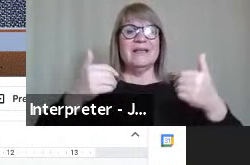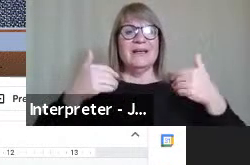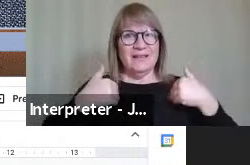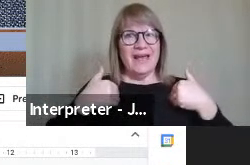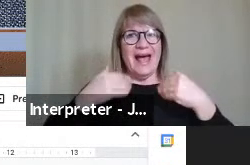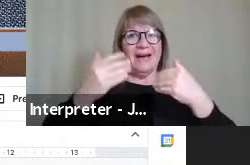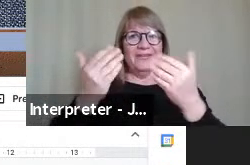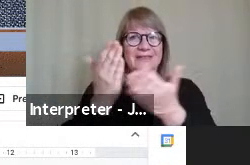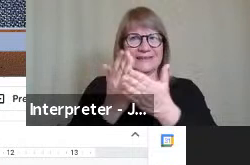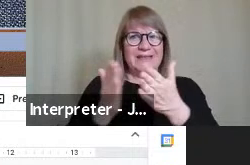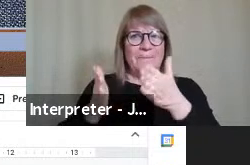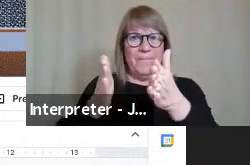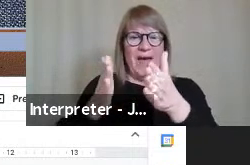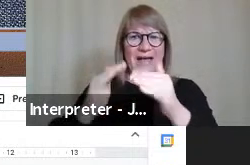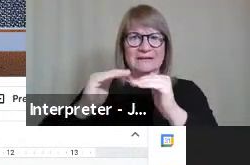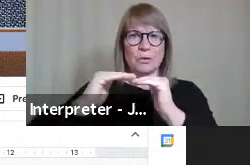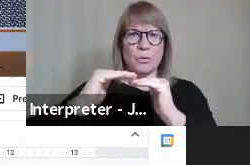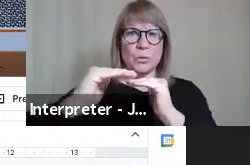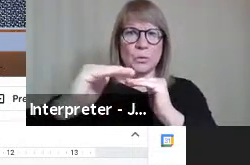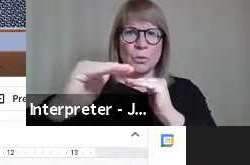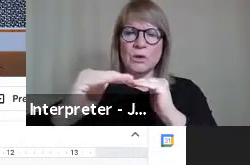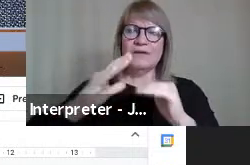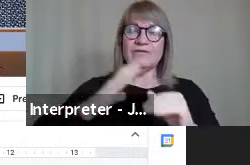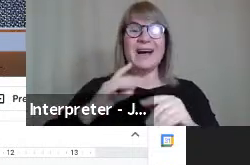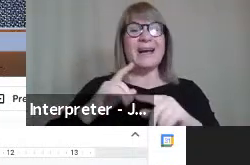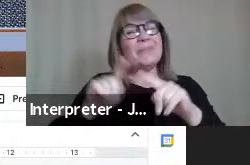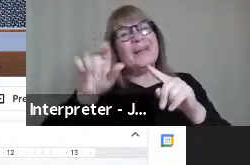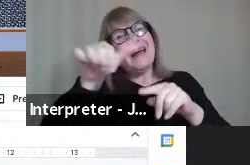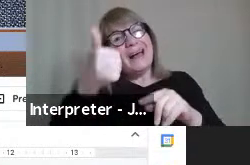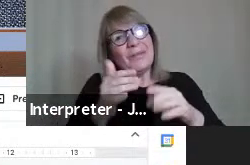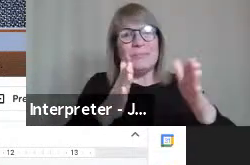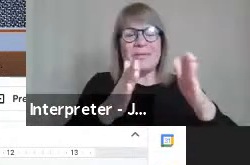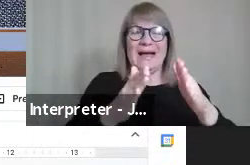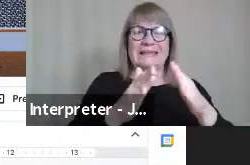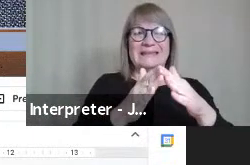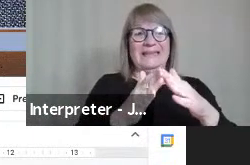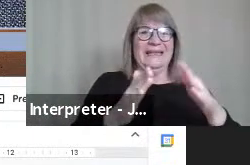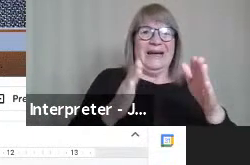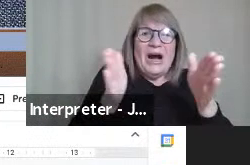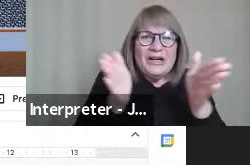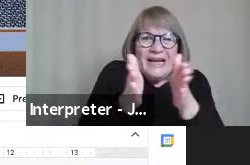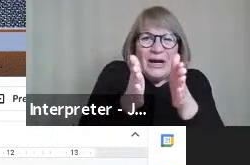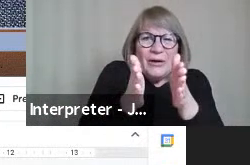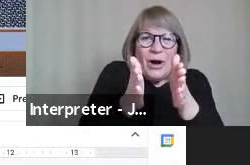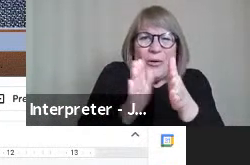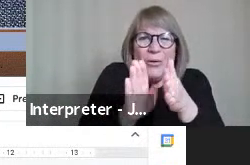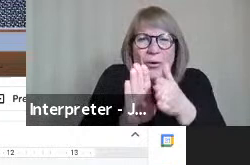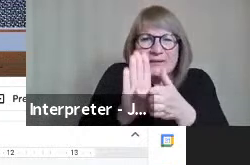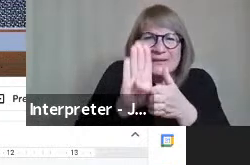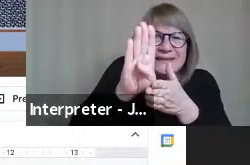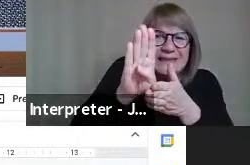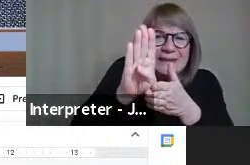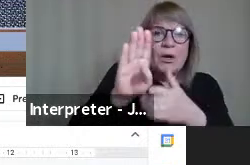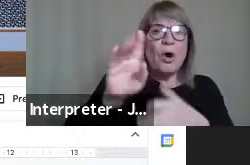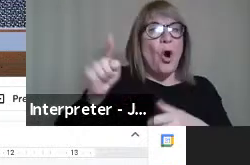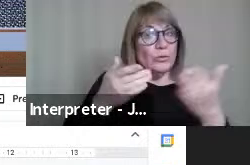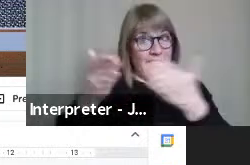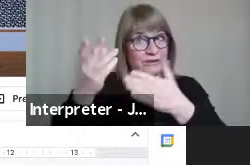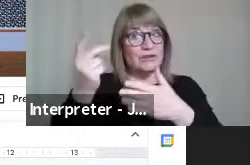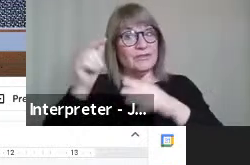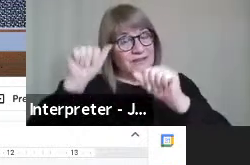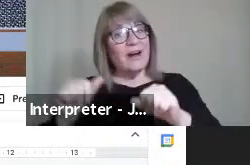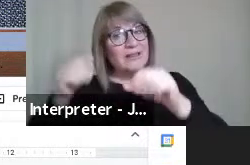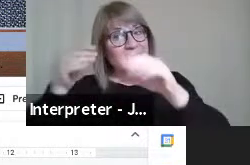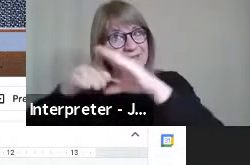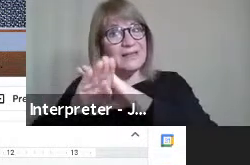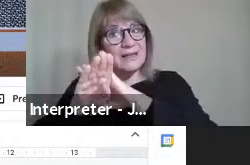certain paths may be narrow rough uneven or steep only trained service dogs are allowed to enter the garden grounds and these are and then talk about